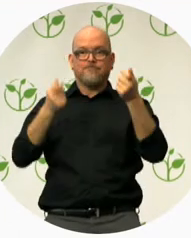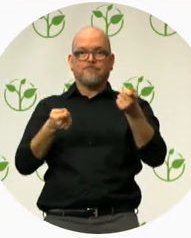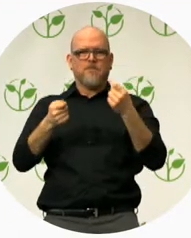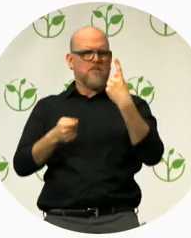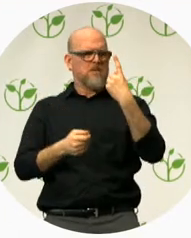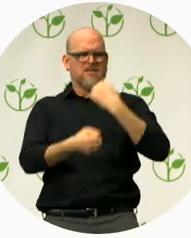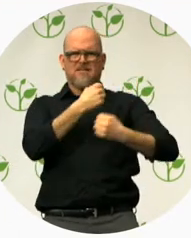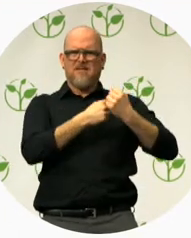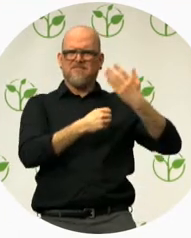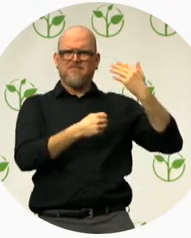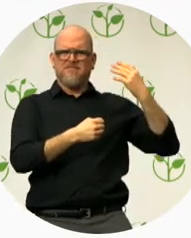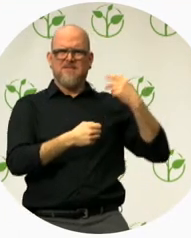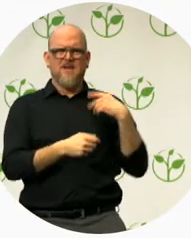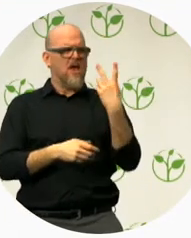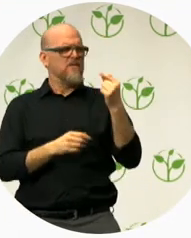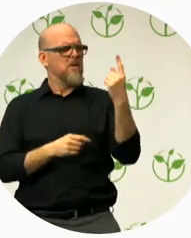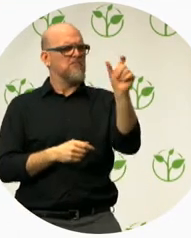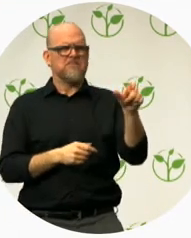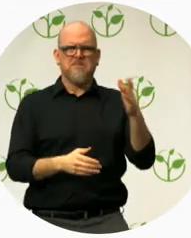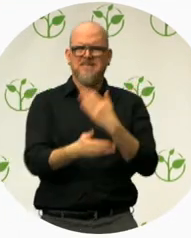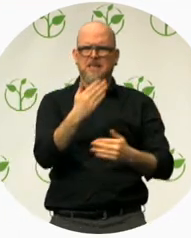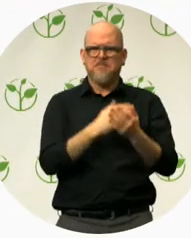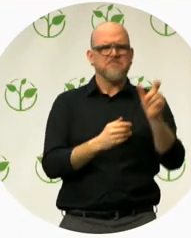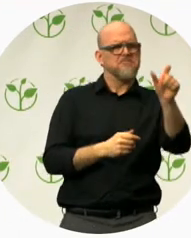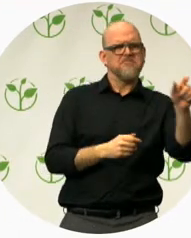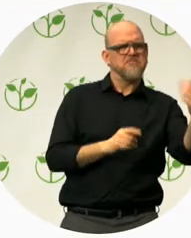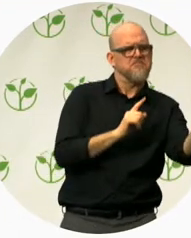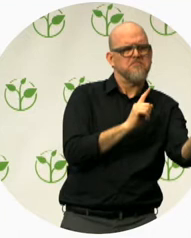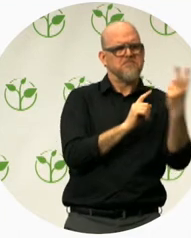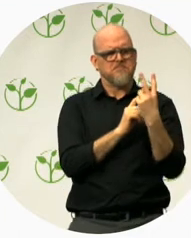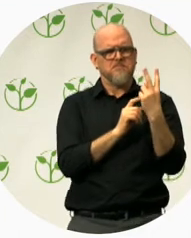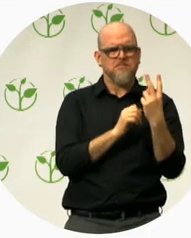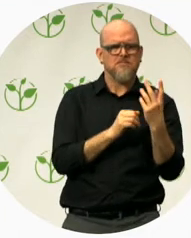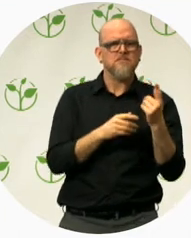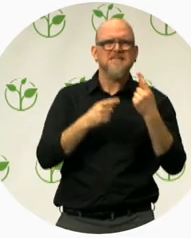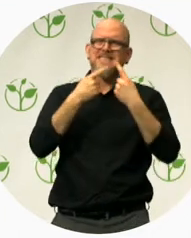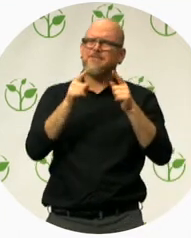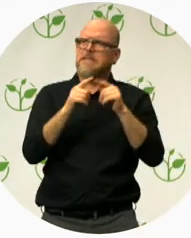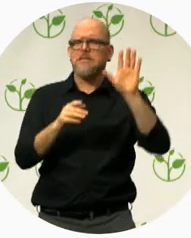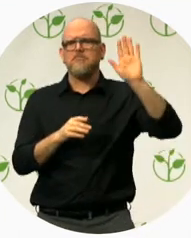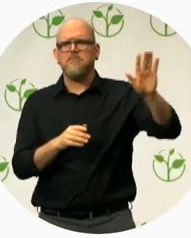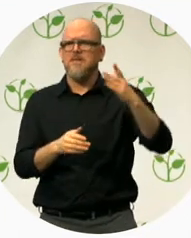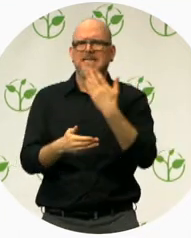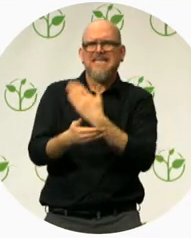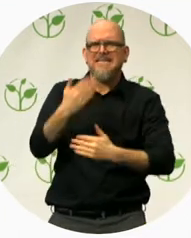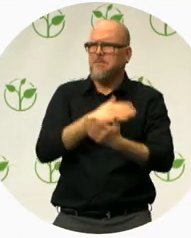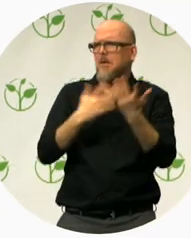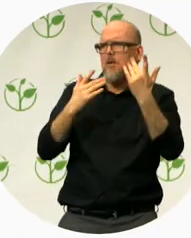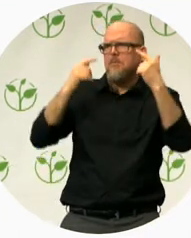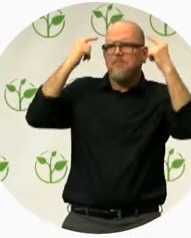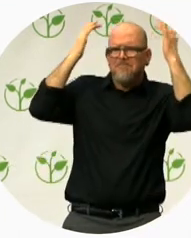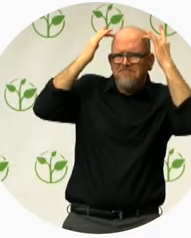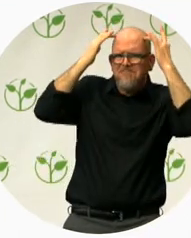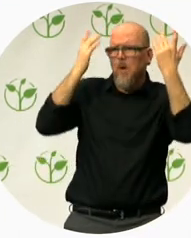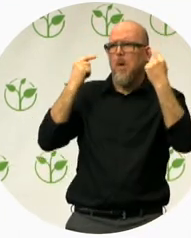were well into conditions like motor neurone disease, ALS, and so on. And there was a big theory around at the time called death of